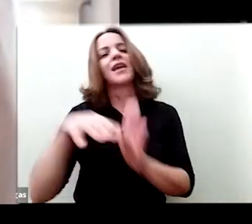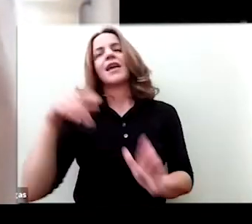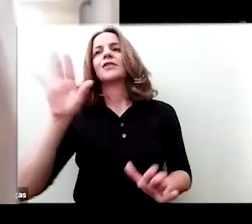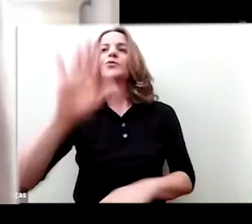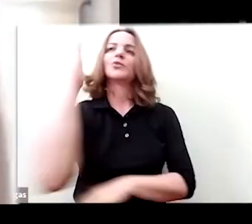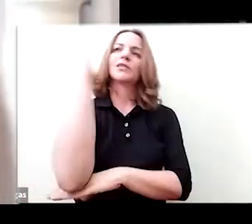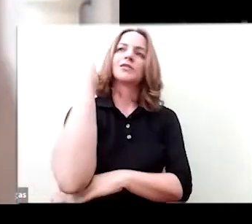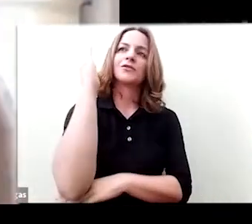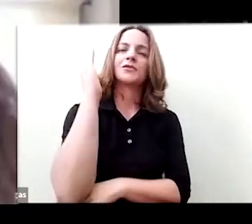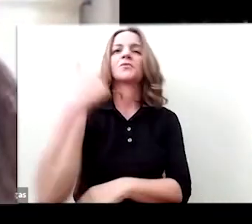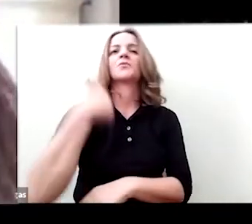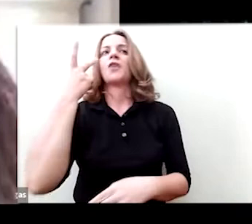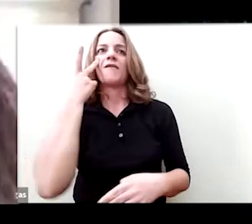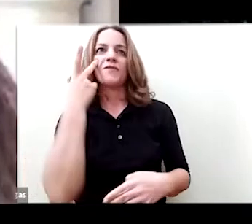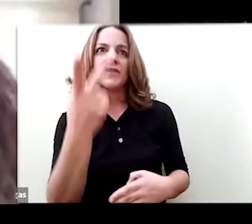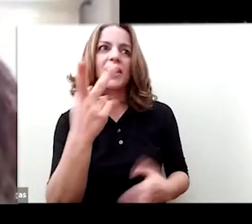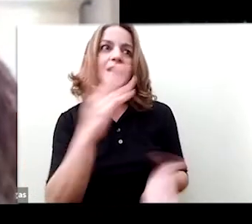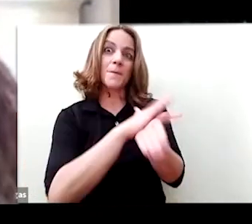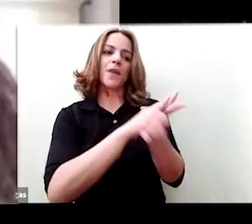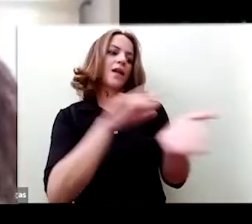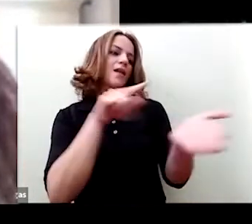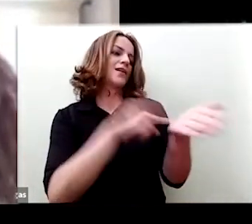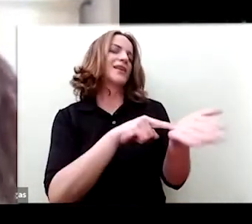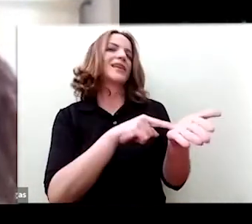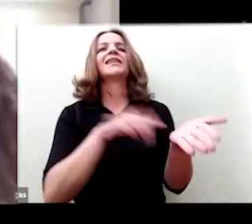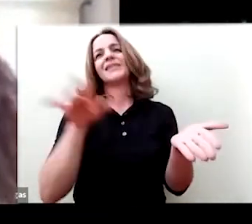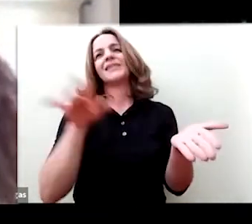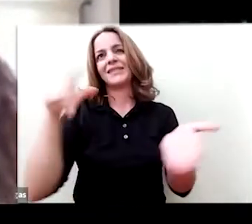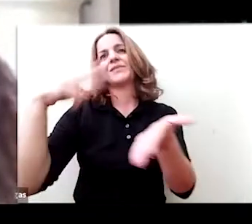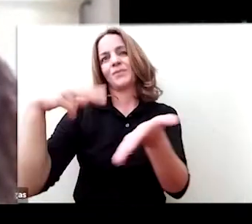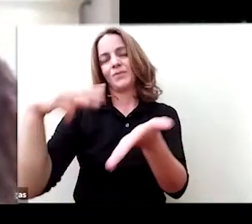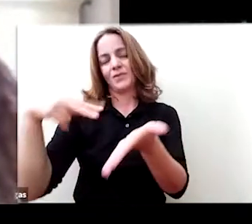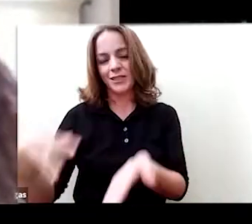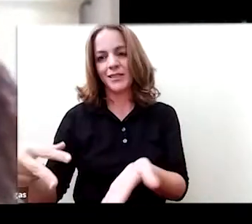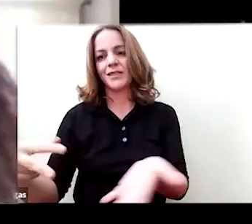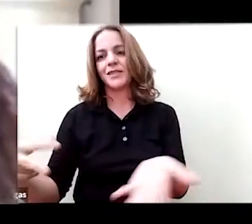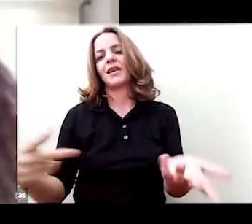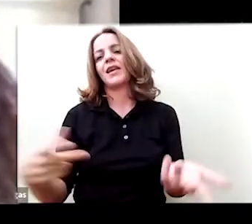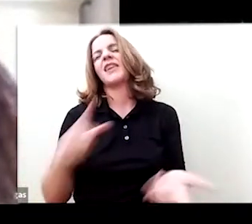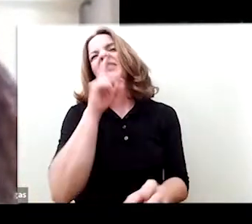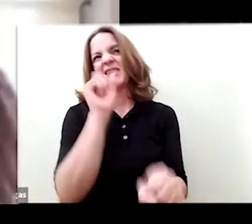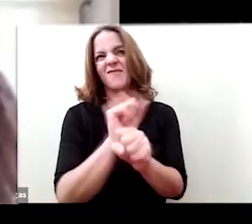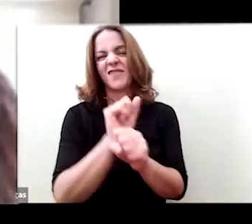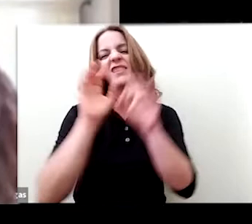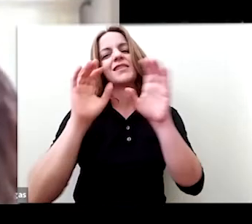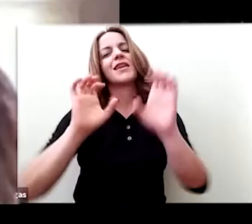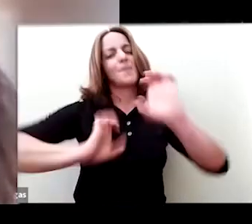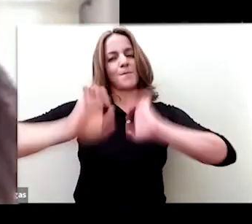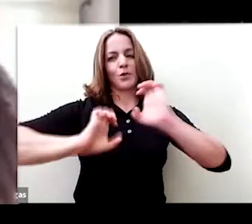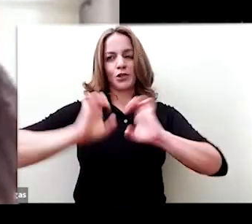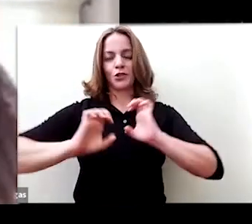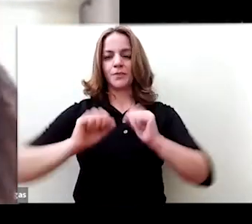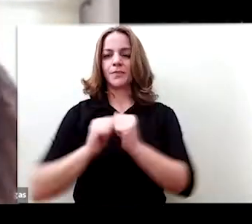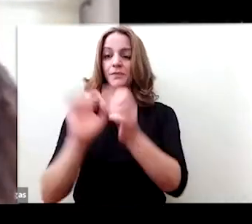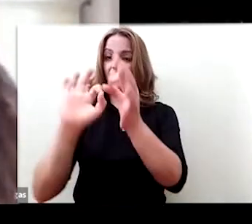what he read. And it was like super exciting, and it's super exciting to think that we can bring that back